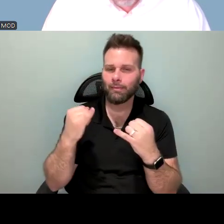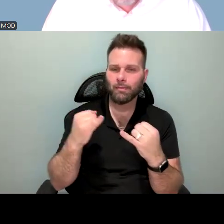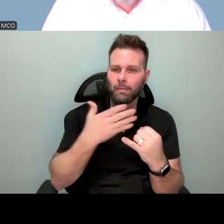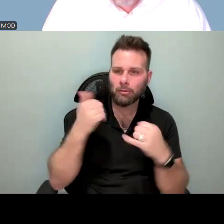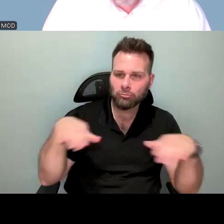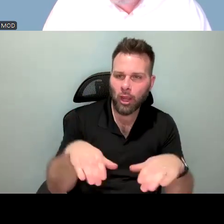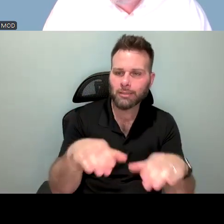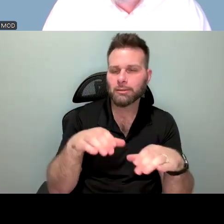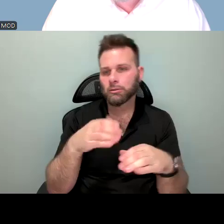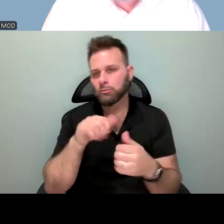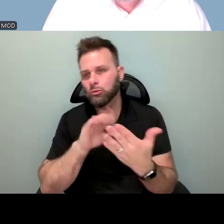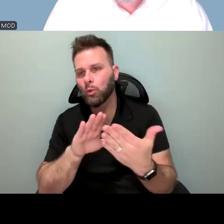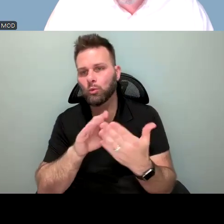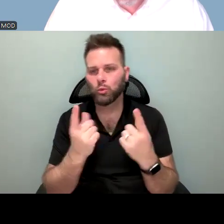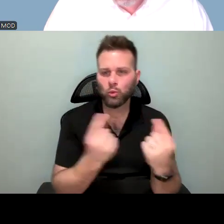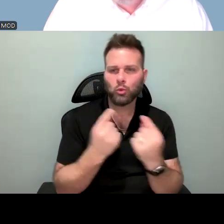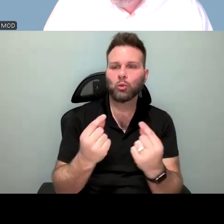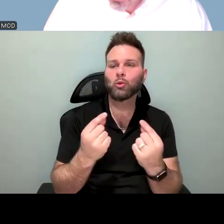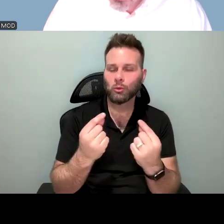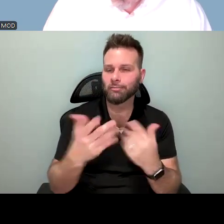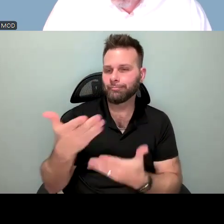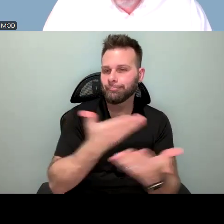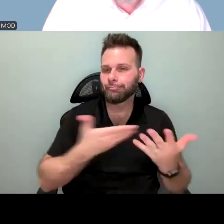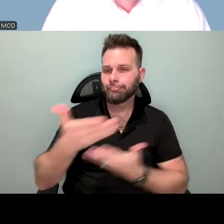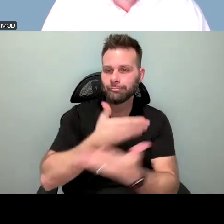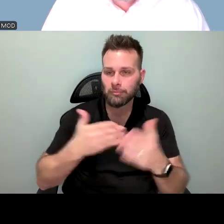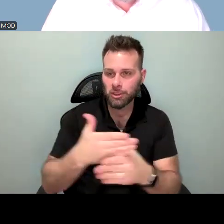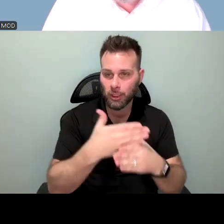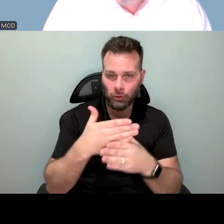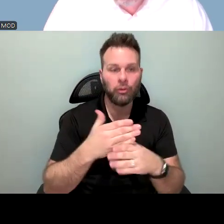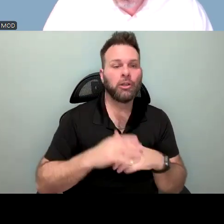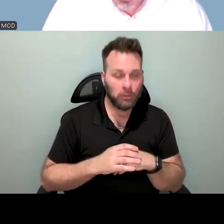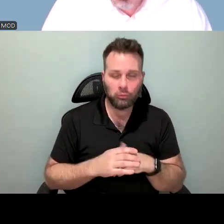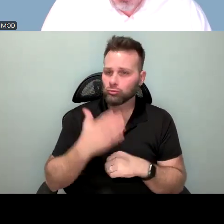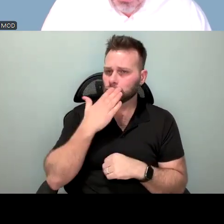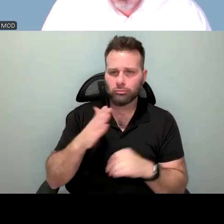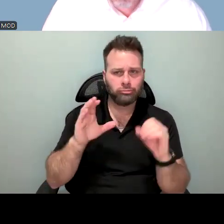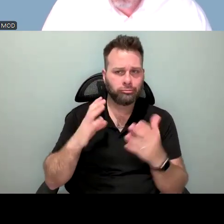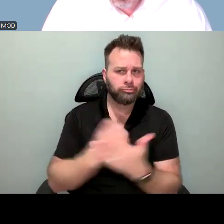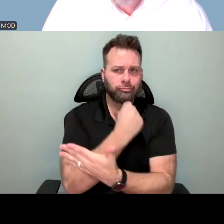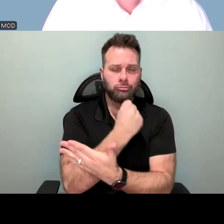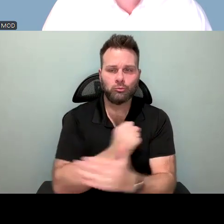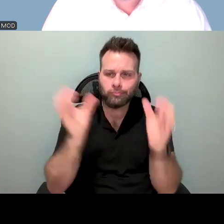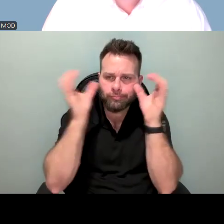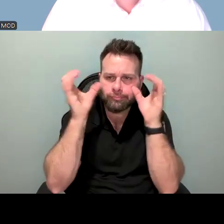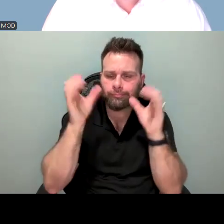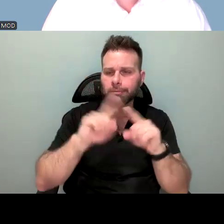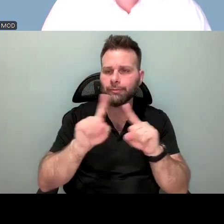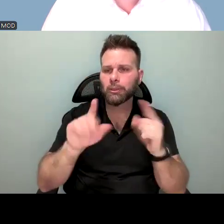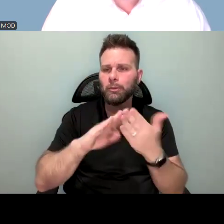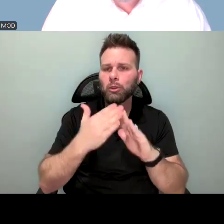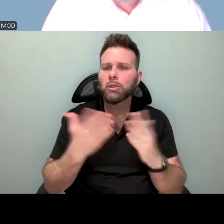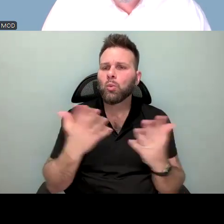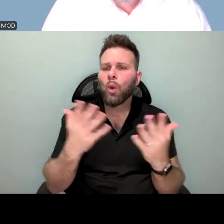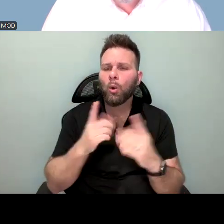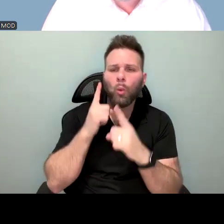practices for promoting accessibility. This is a great opportunity to hear from other communities and see what initiatives are working across the